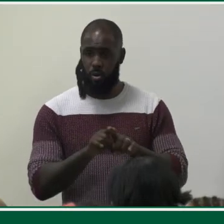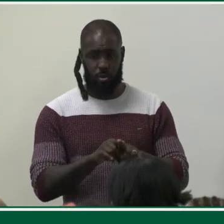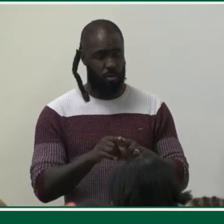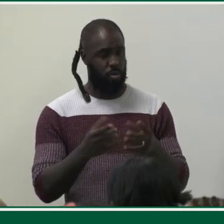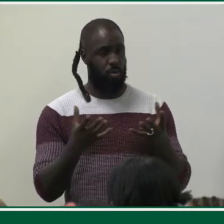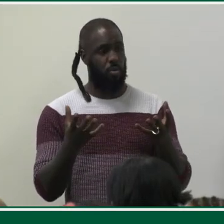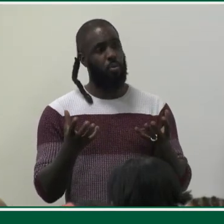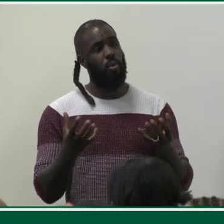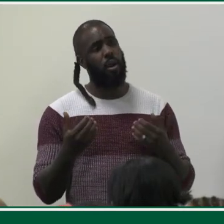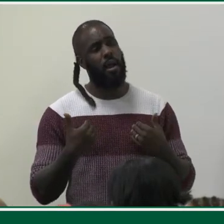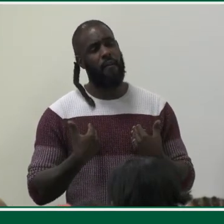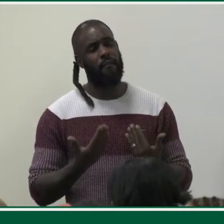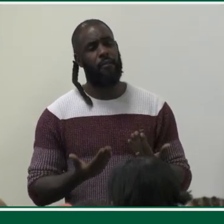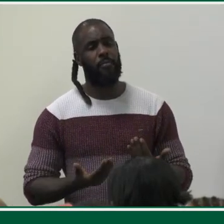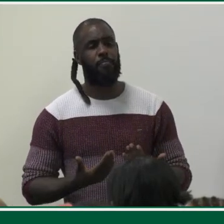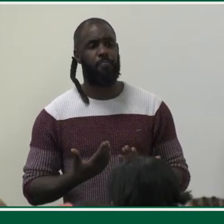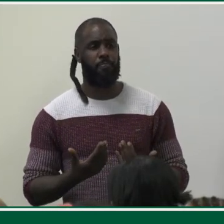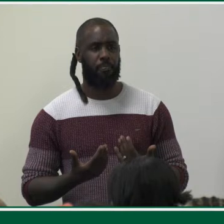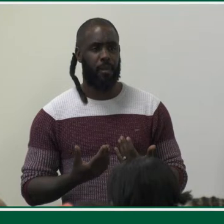to see